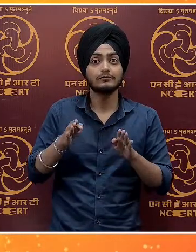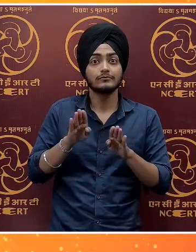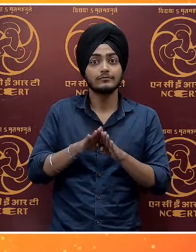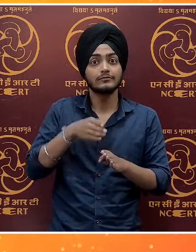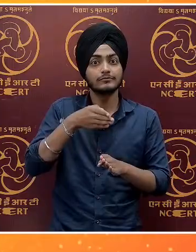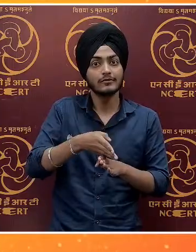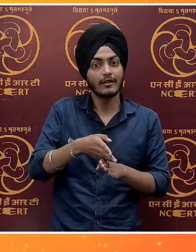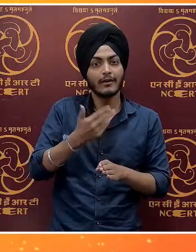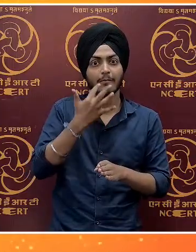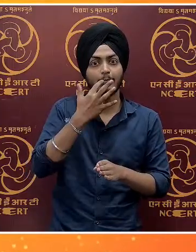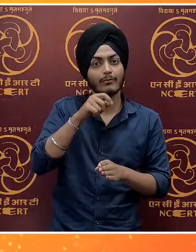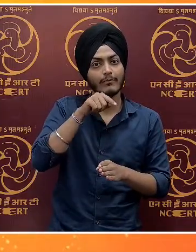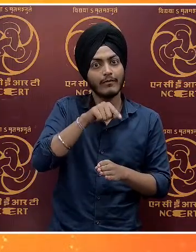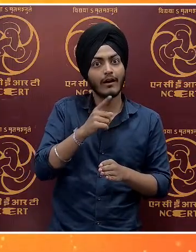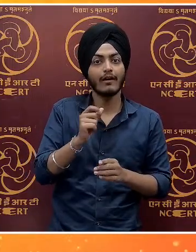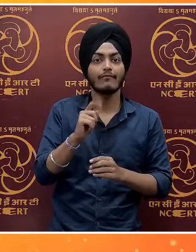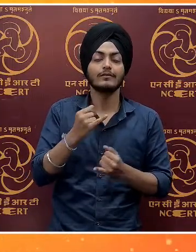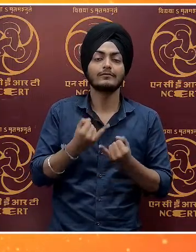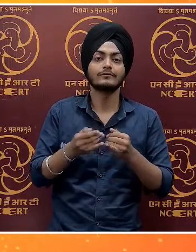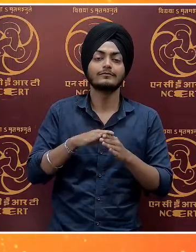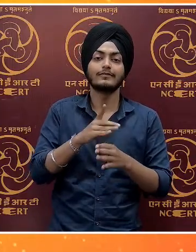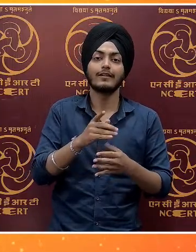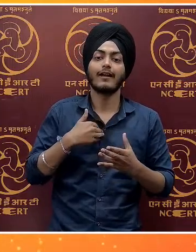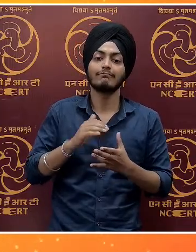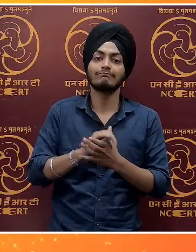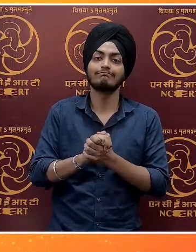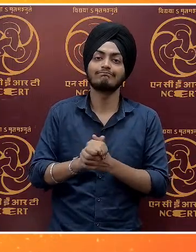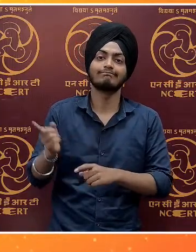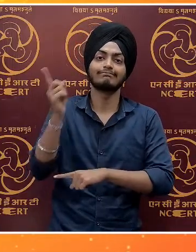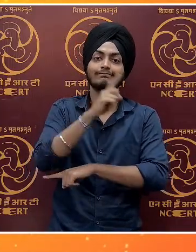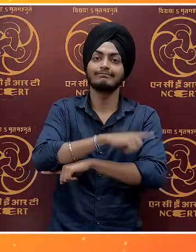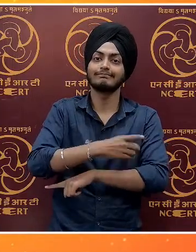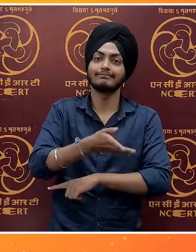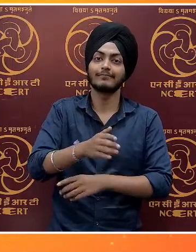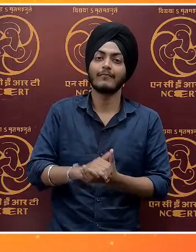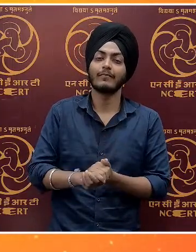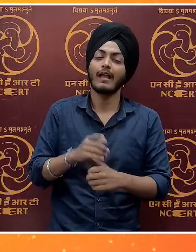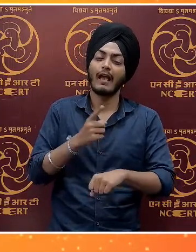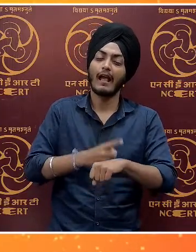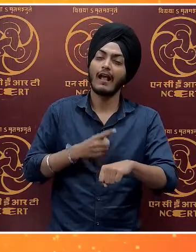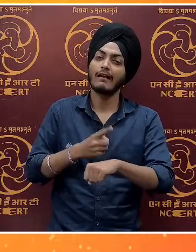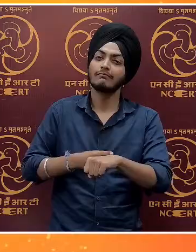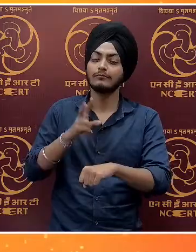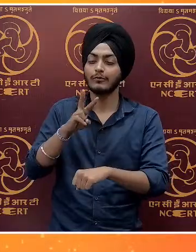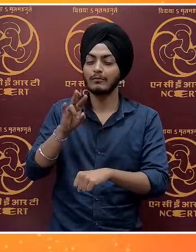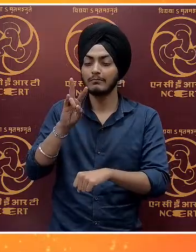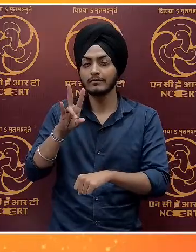we celebrate Friendship Day? Definitely. Every year on the first